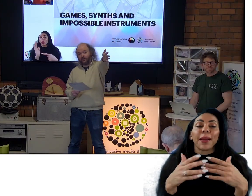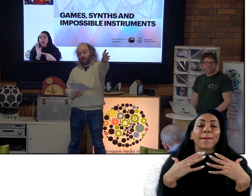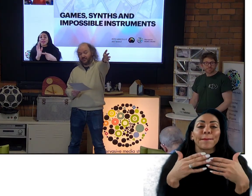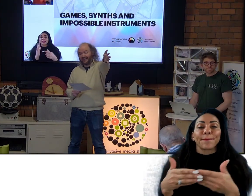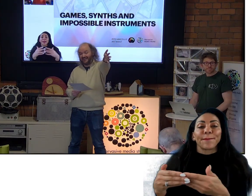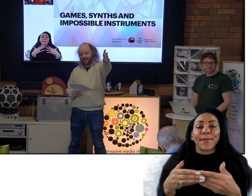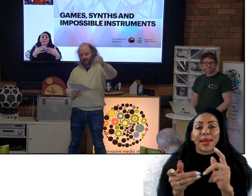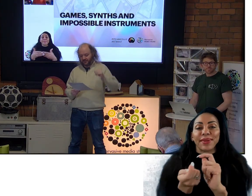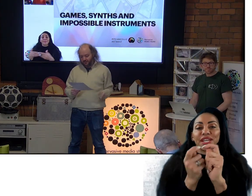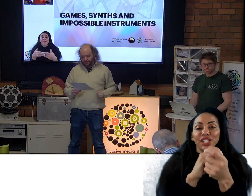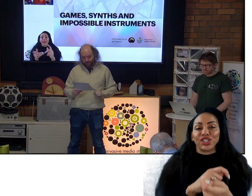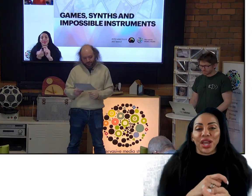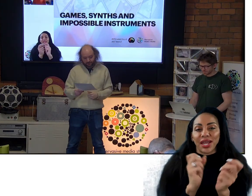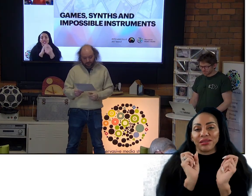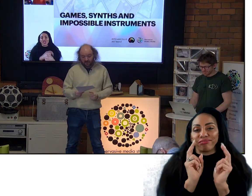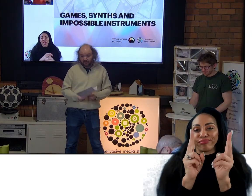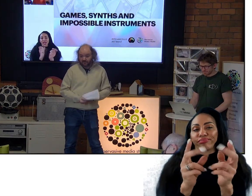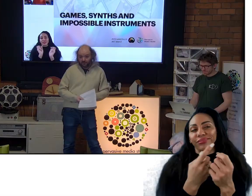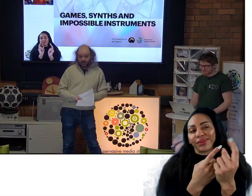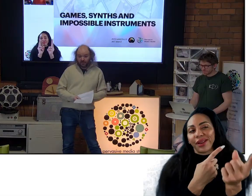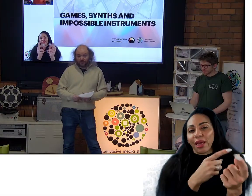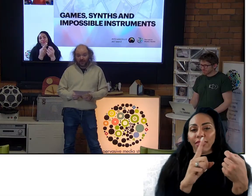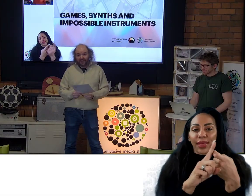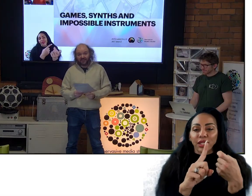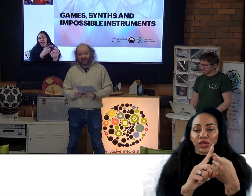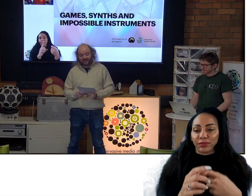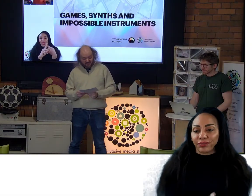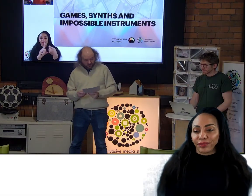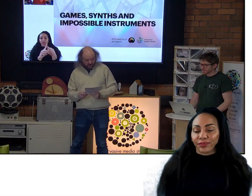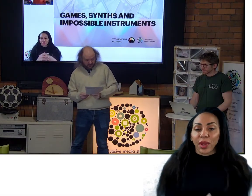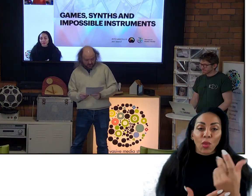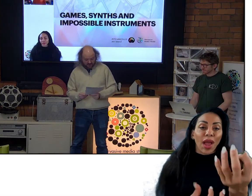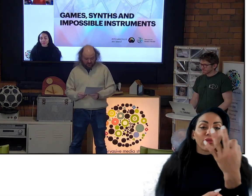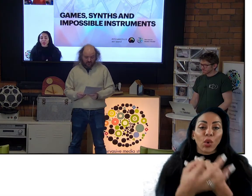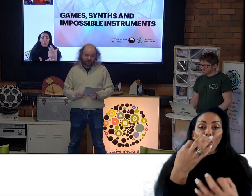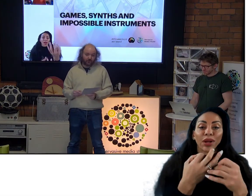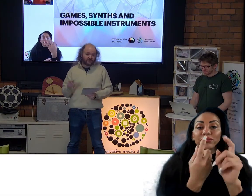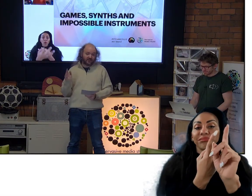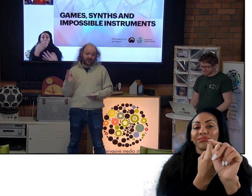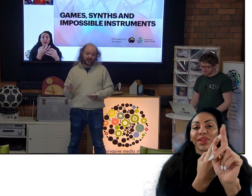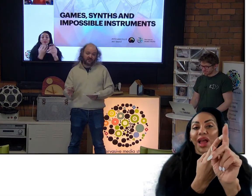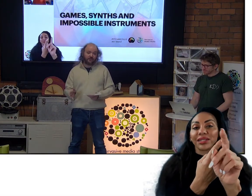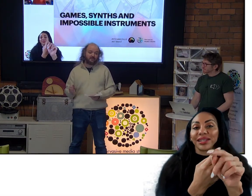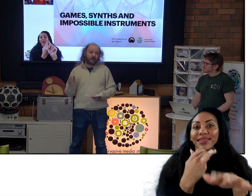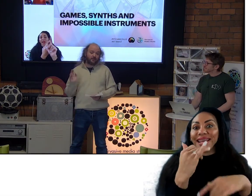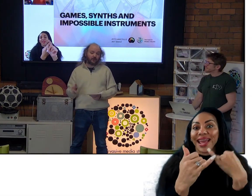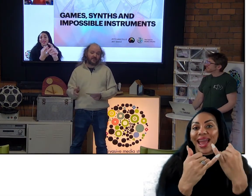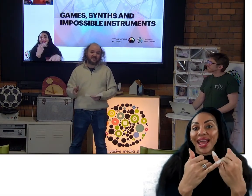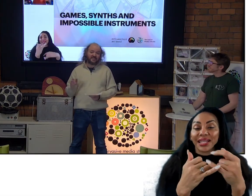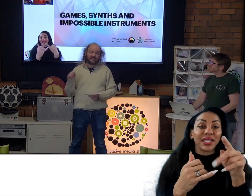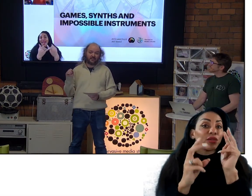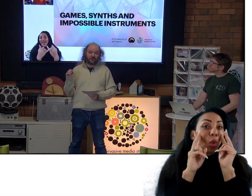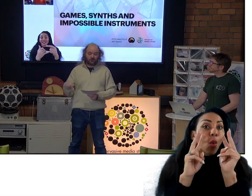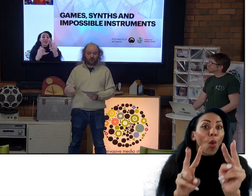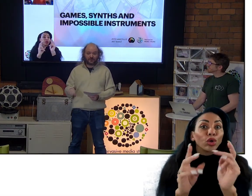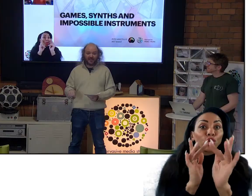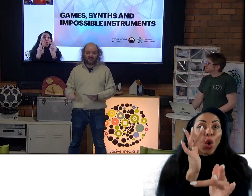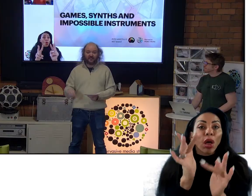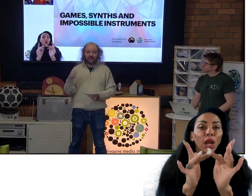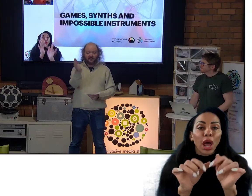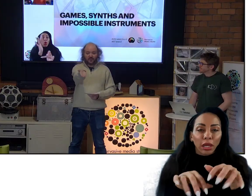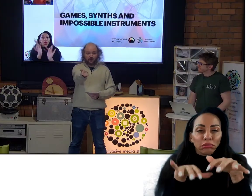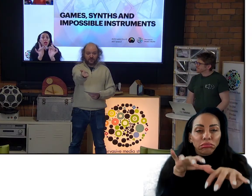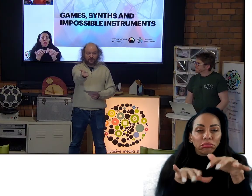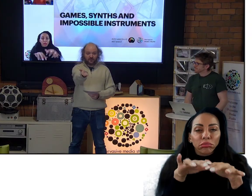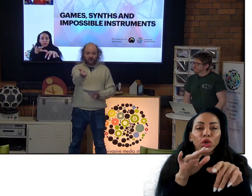the corridor just next to the kitchen. There'll be a Q&A at the end of this talk. So if you're watching online, please pop your questions into the YouTube